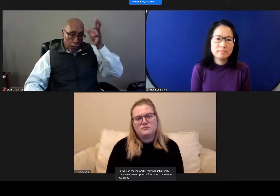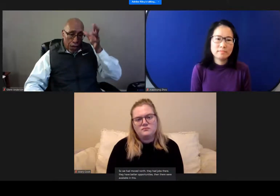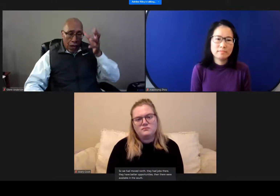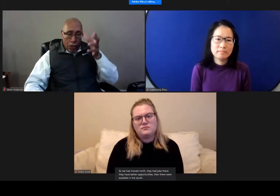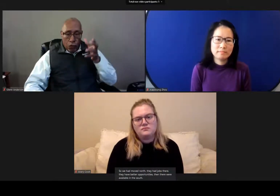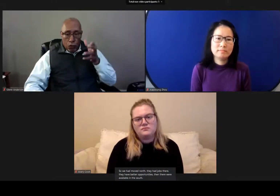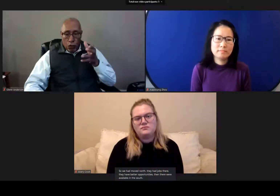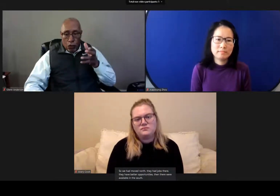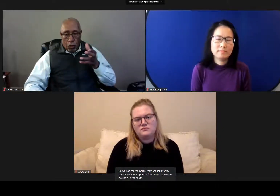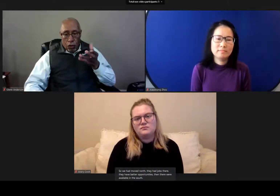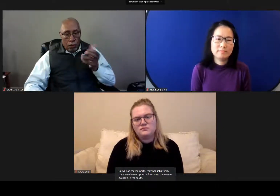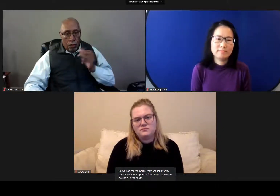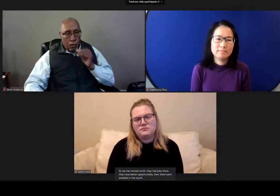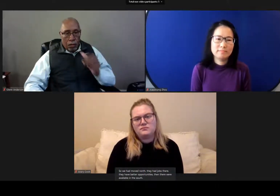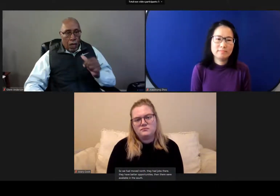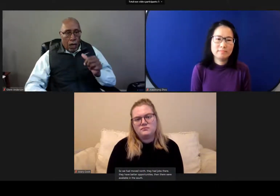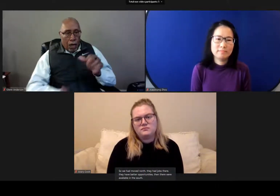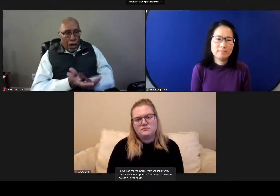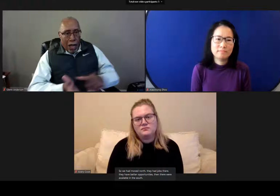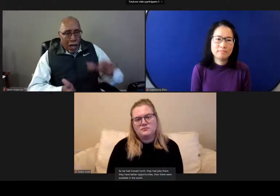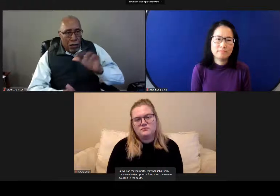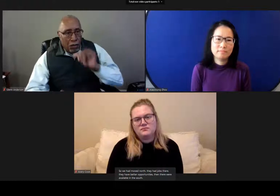South.